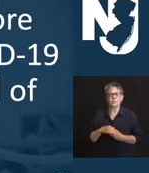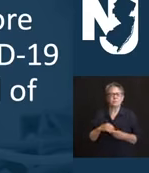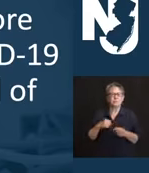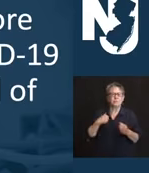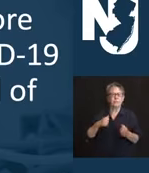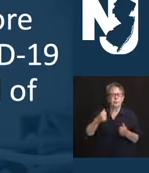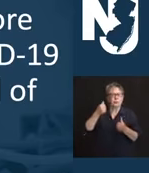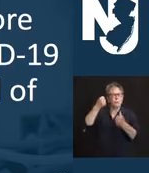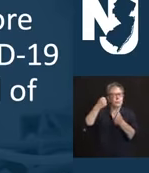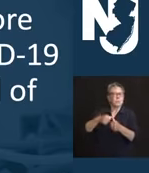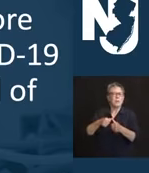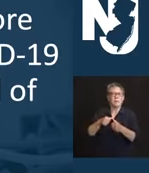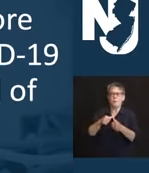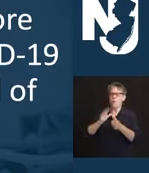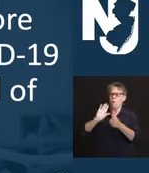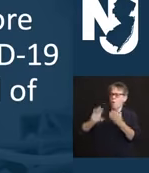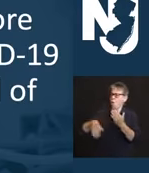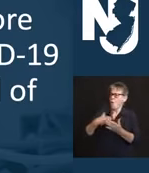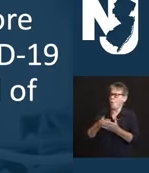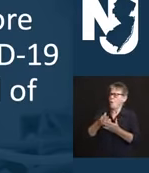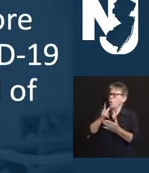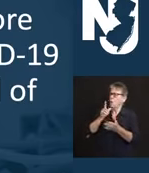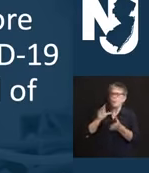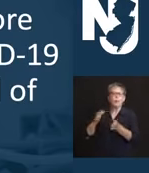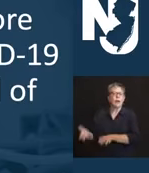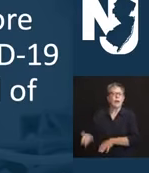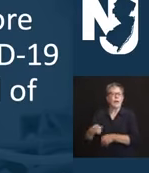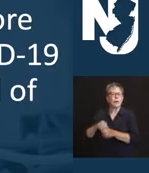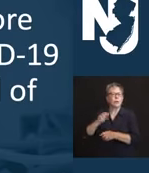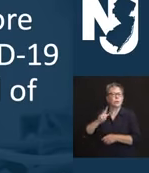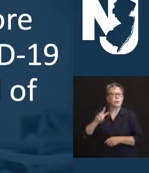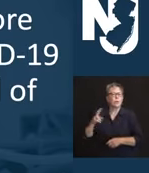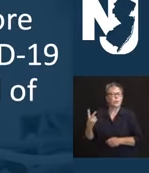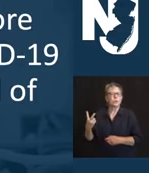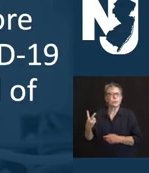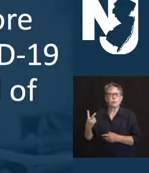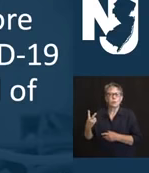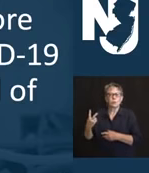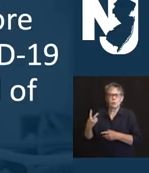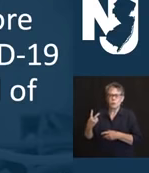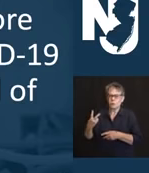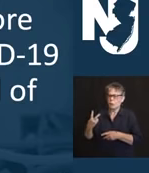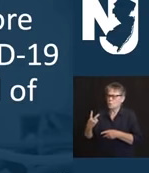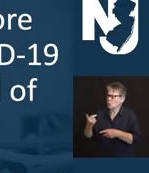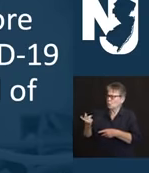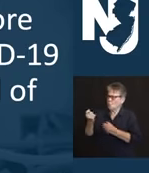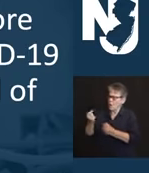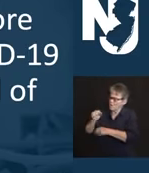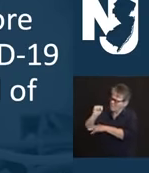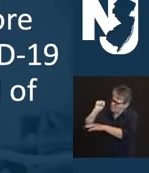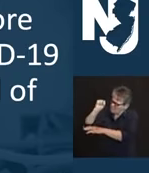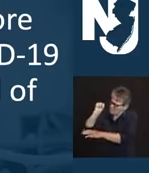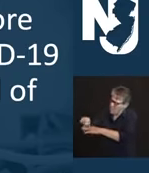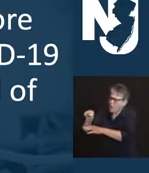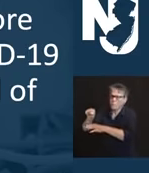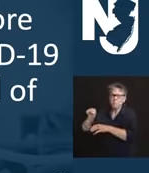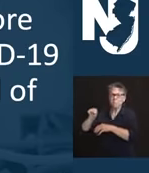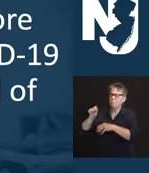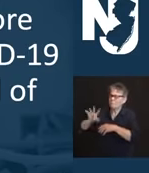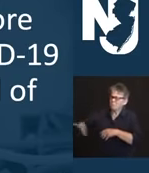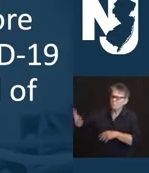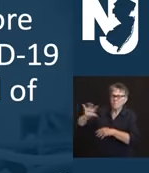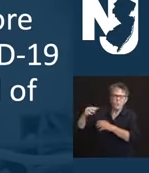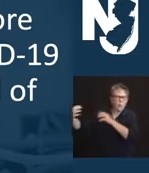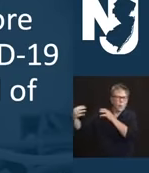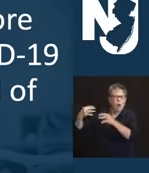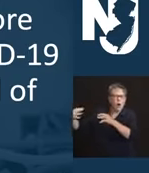measure in the fight against fascism and hate and died somewhere between 75 and 80 years ago on the battlefield